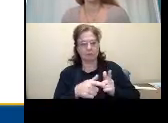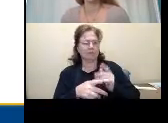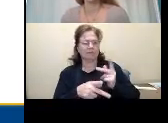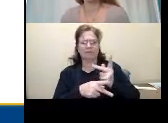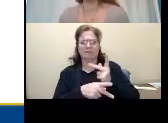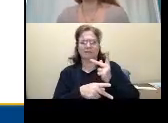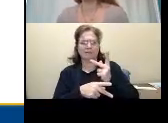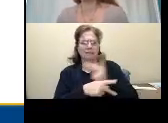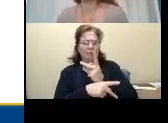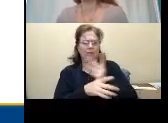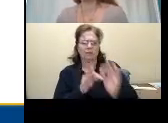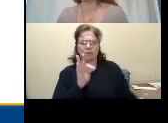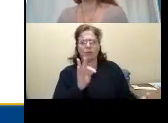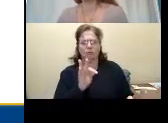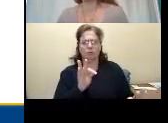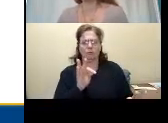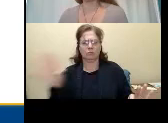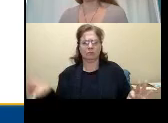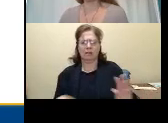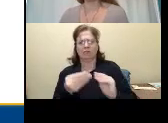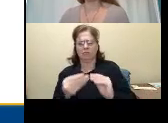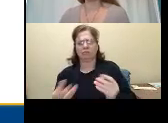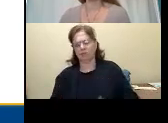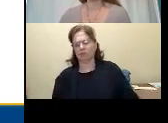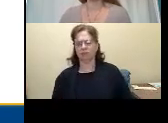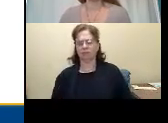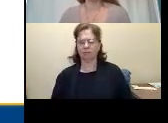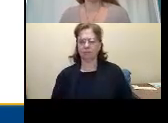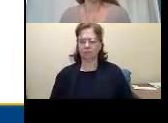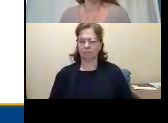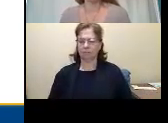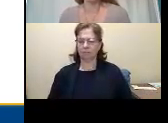calculation, addition of those.